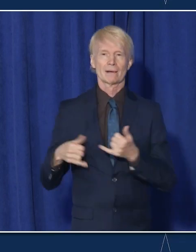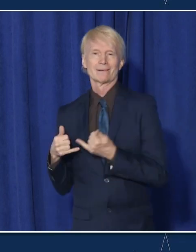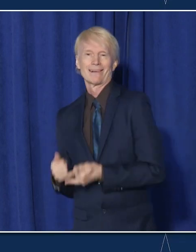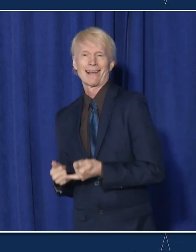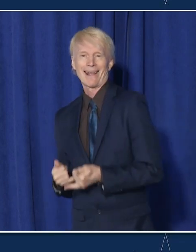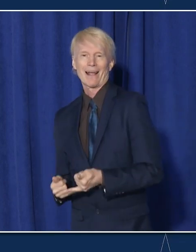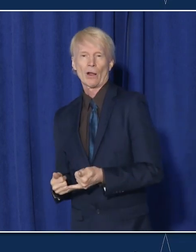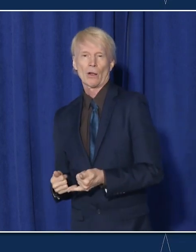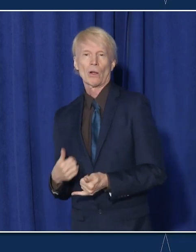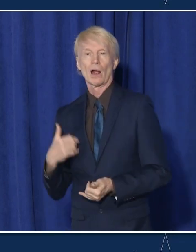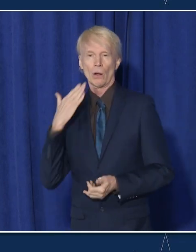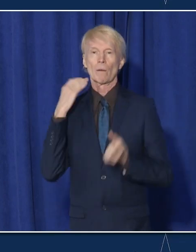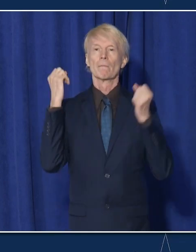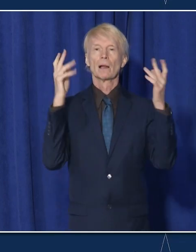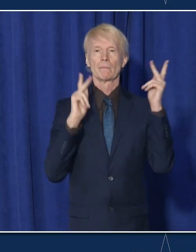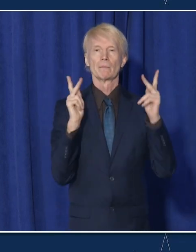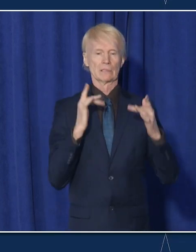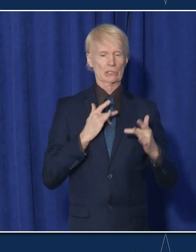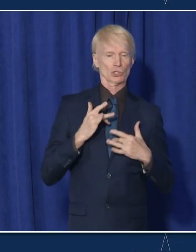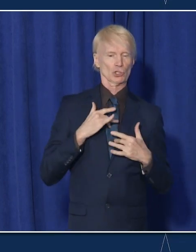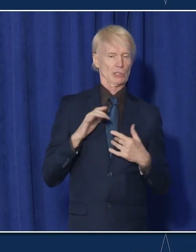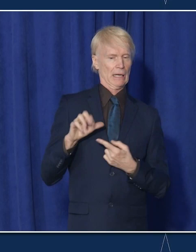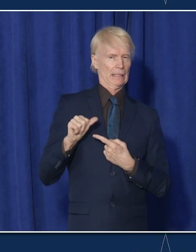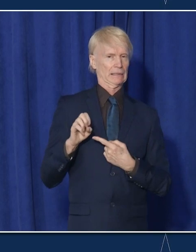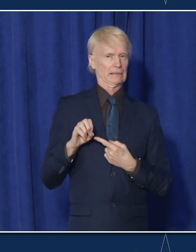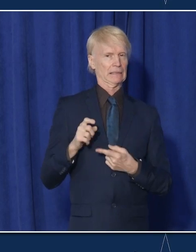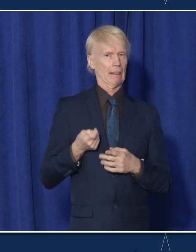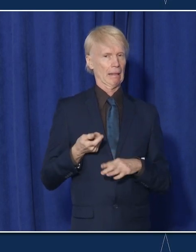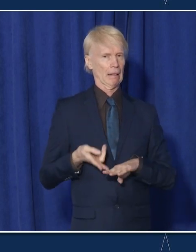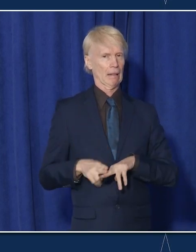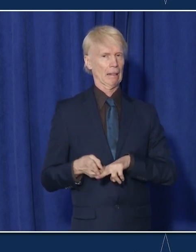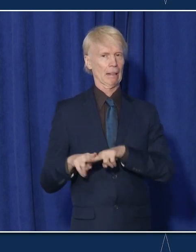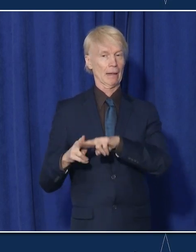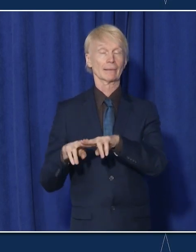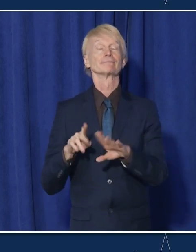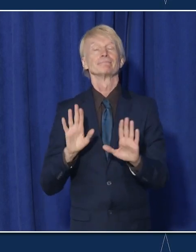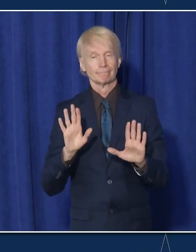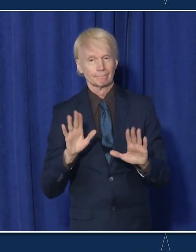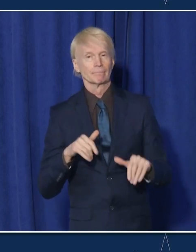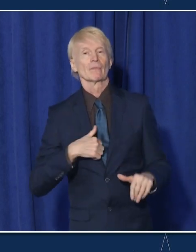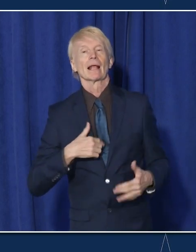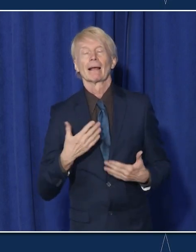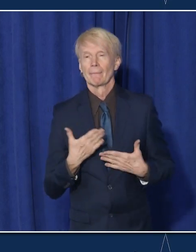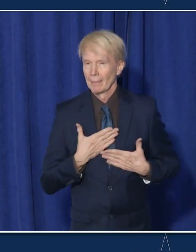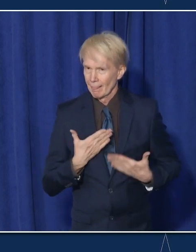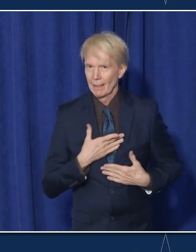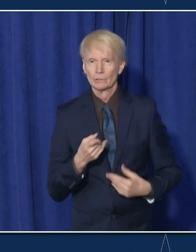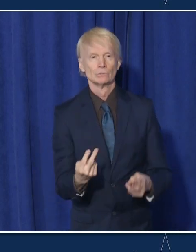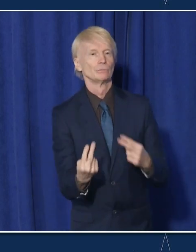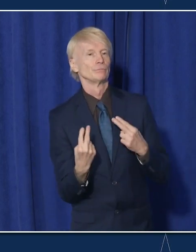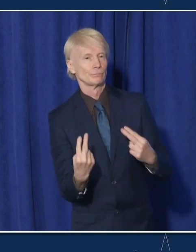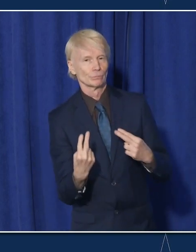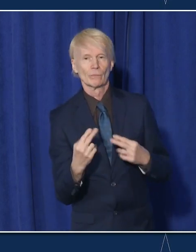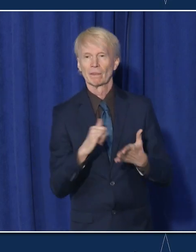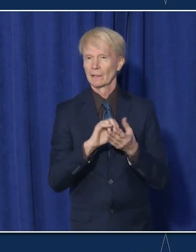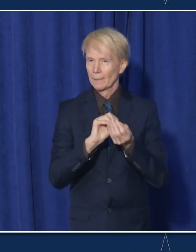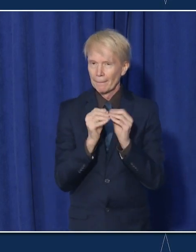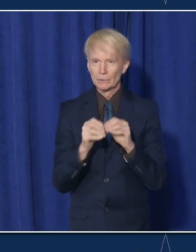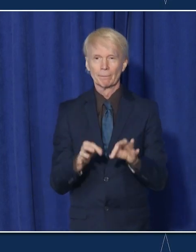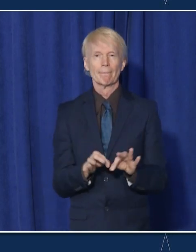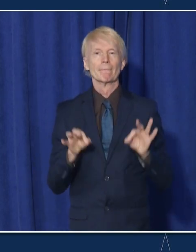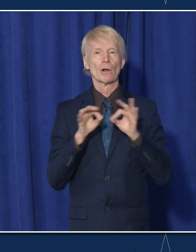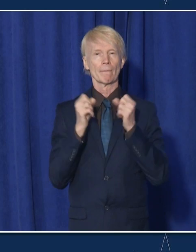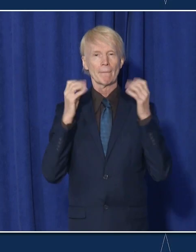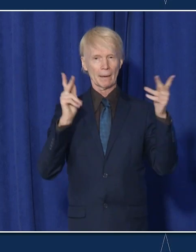are people who are really concerned about those case numbers. And I share, I'm glad you're watching. And we have a lot of